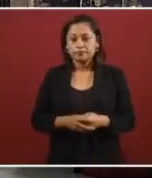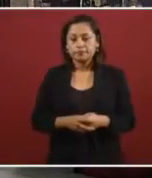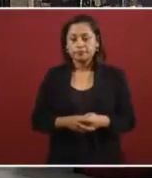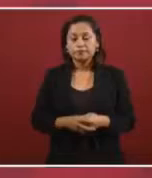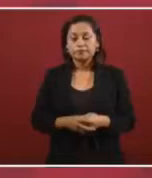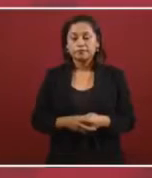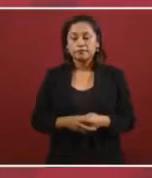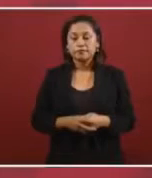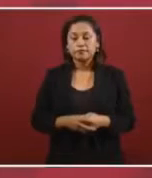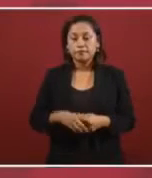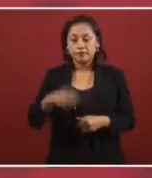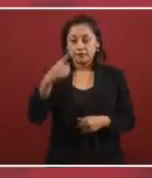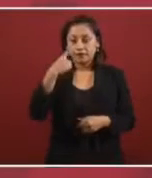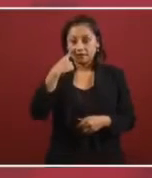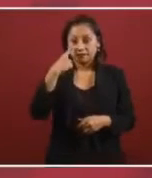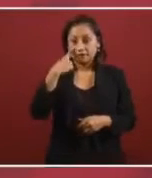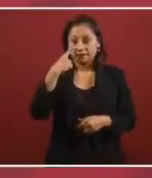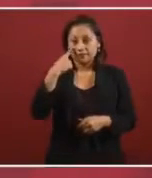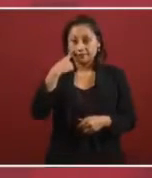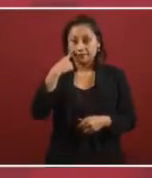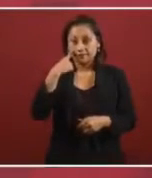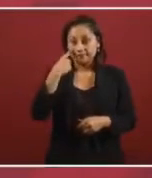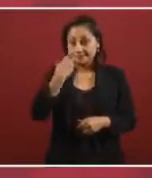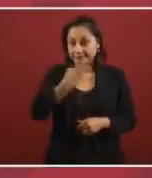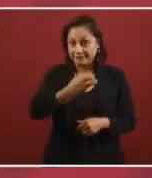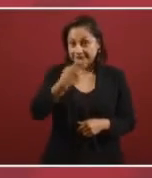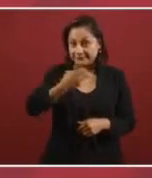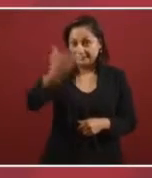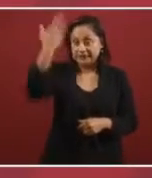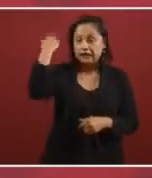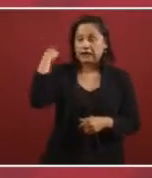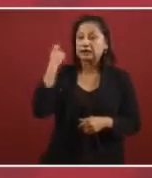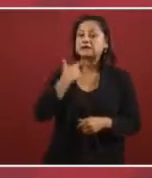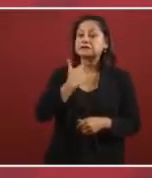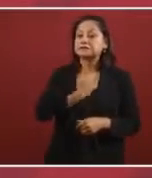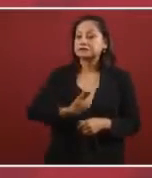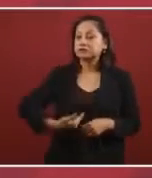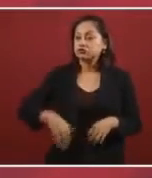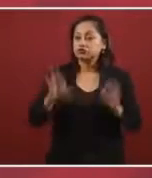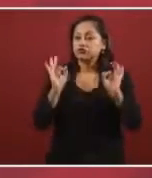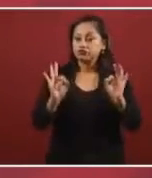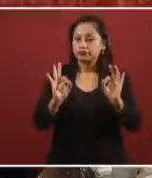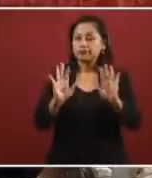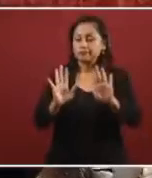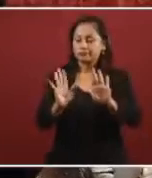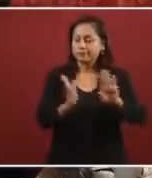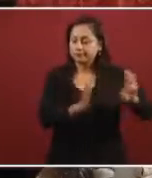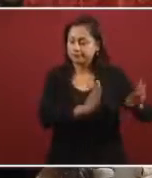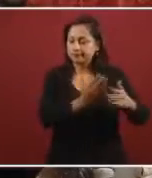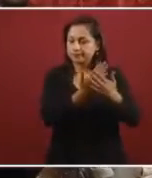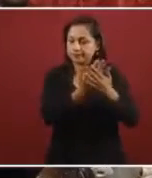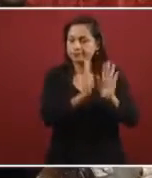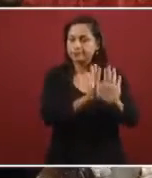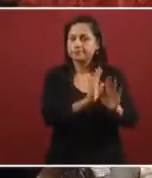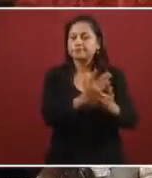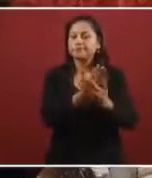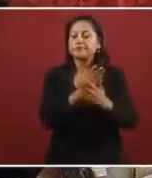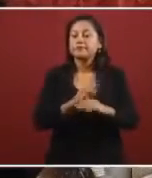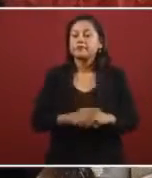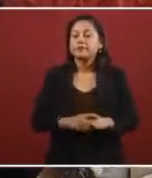cómo actuaba un buen presidente. a good president behaved. We'll look at it Pero right bueno, now. But first, lo de